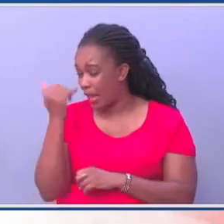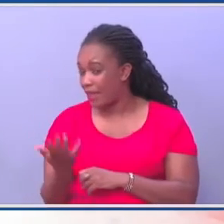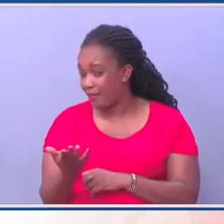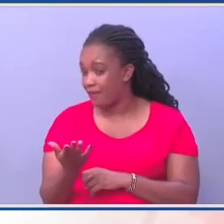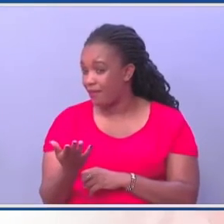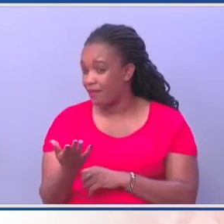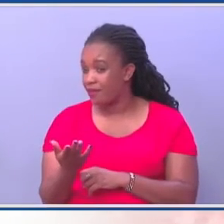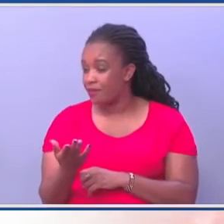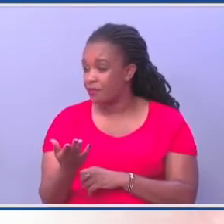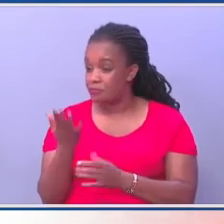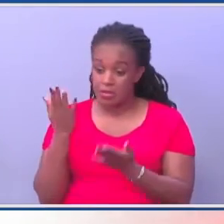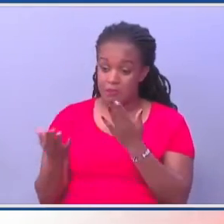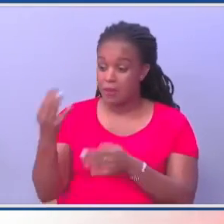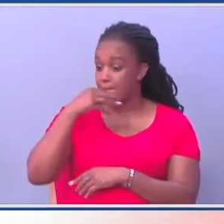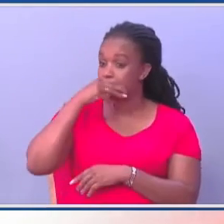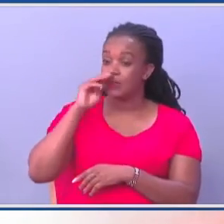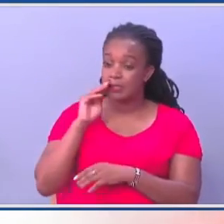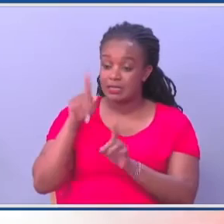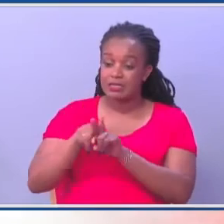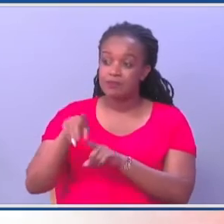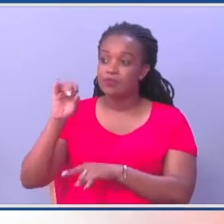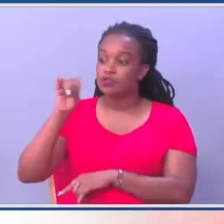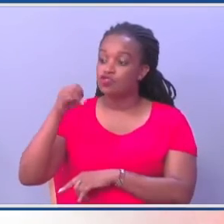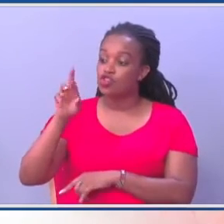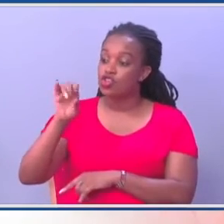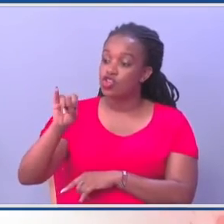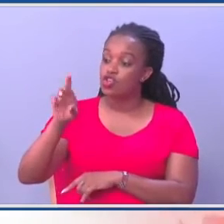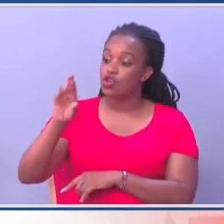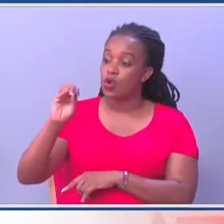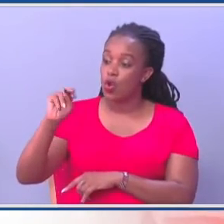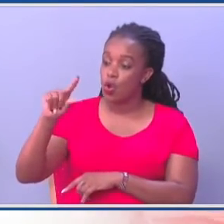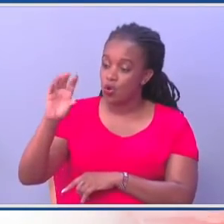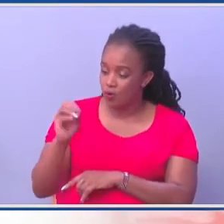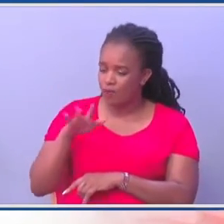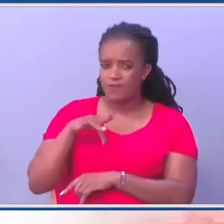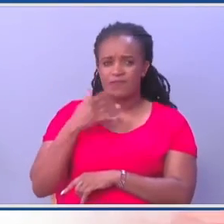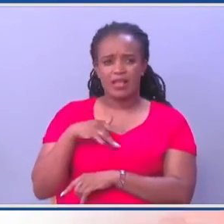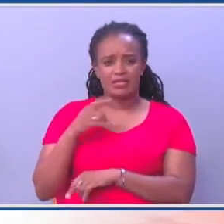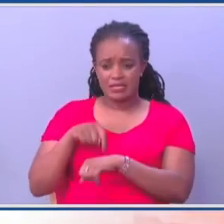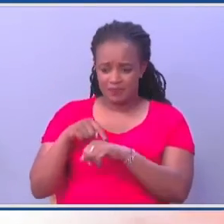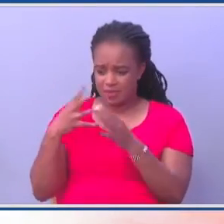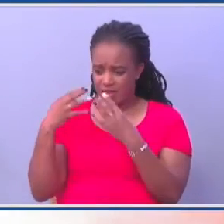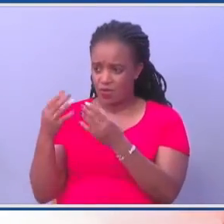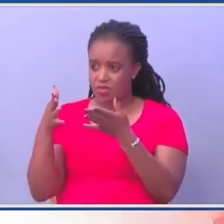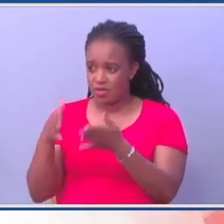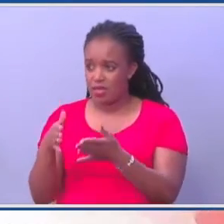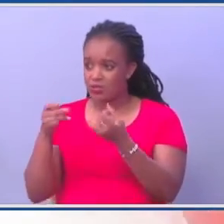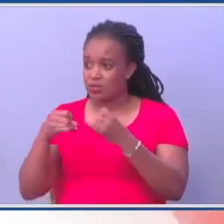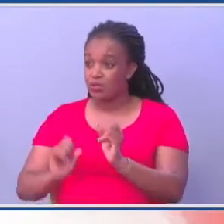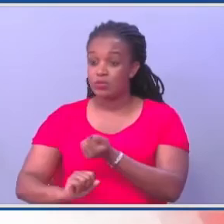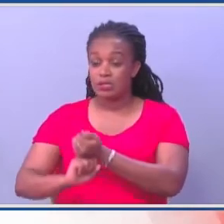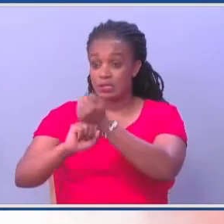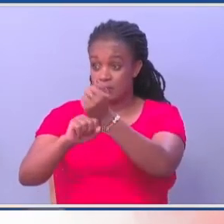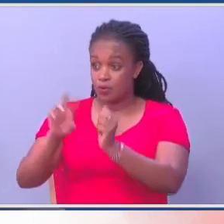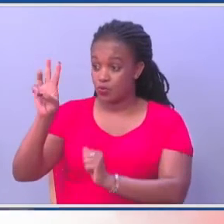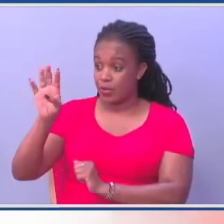Is it because Musalia and Jirongo feared that if they go there, therefore appearing to support Wetangula, they are going